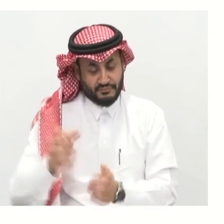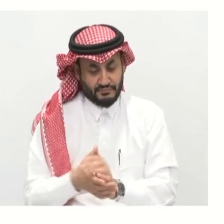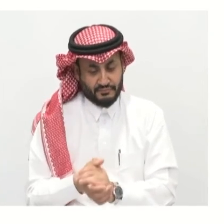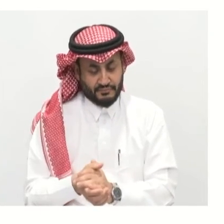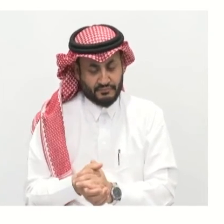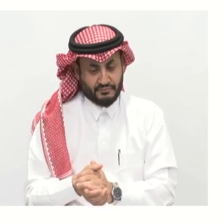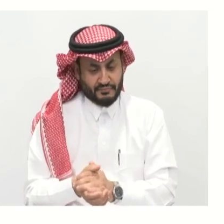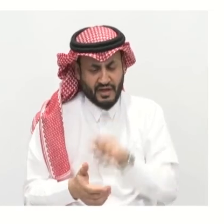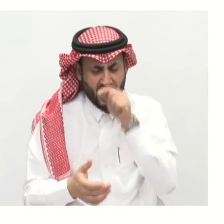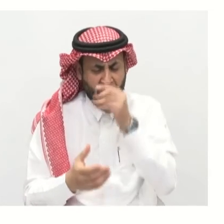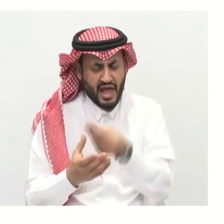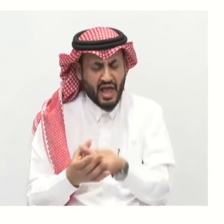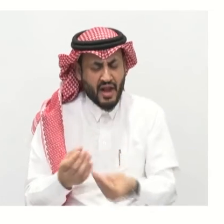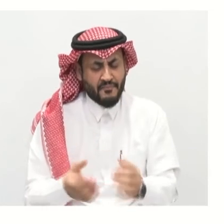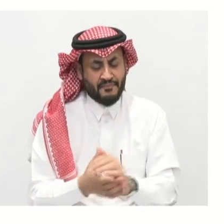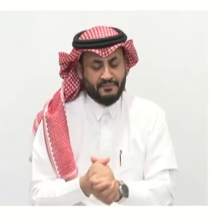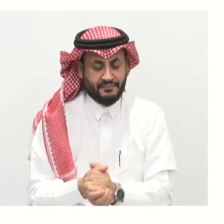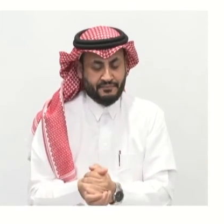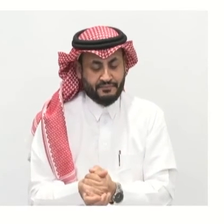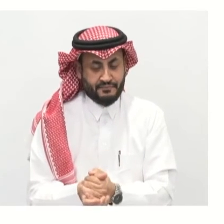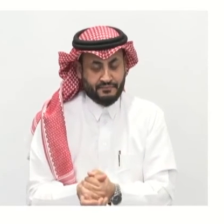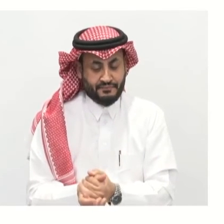baby chicken. These are